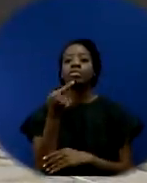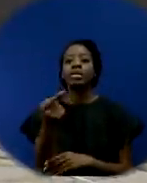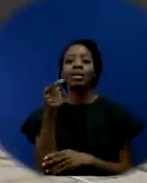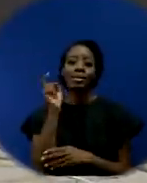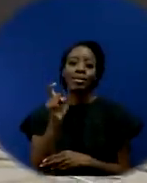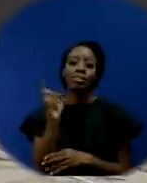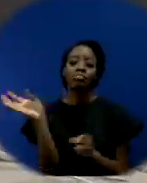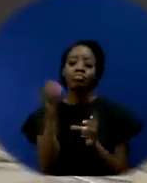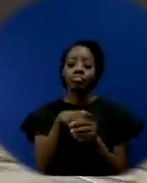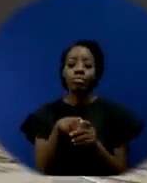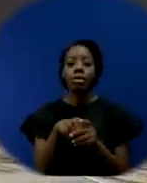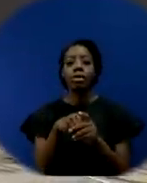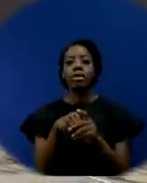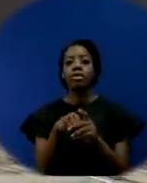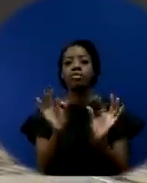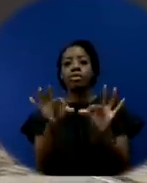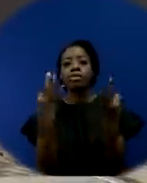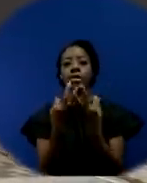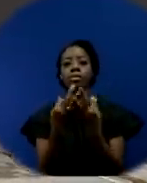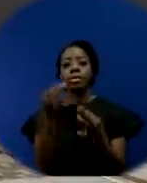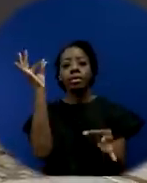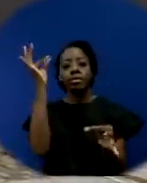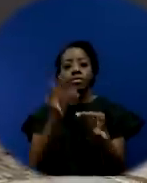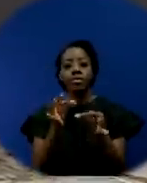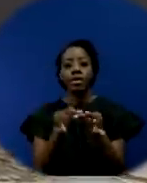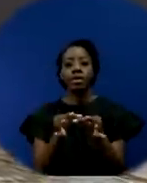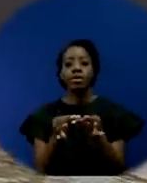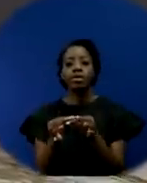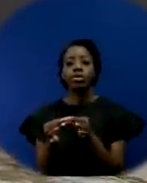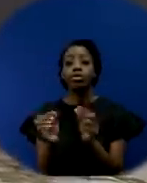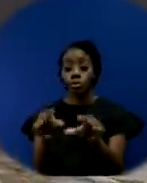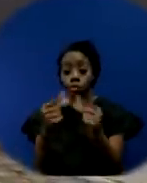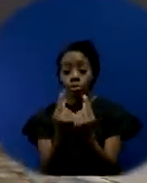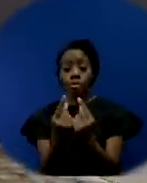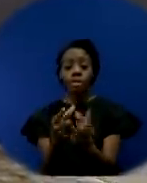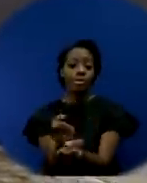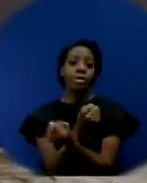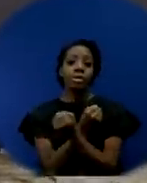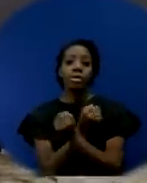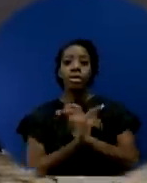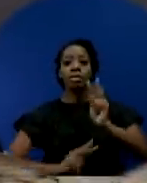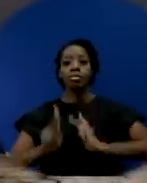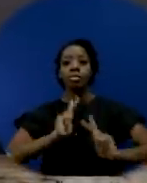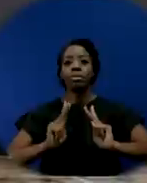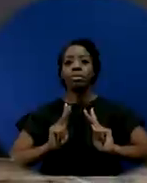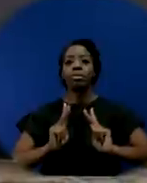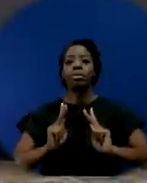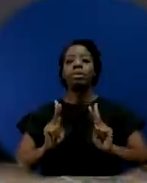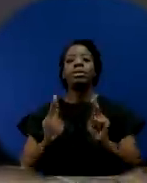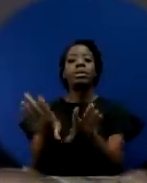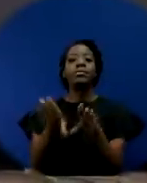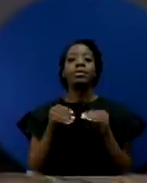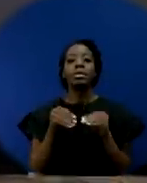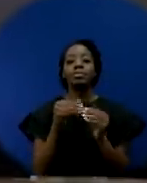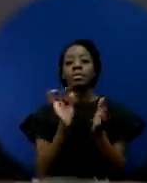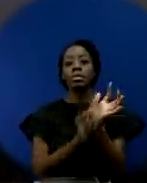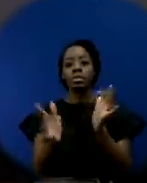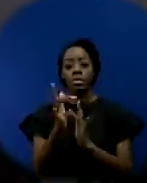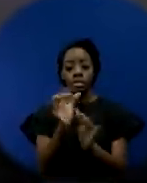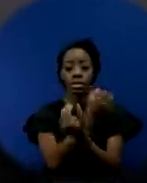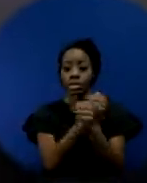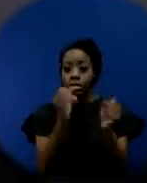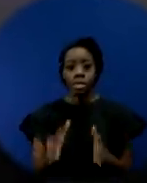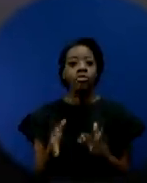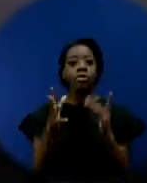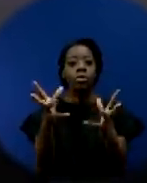faith, this congregation of beloved, of the beloved all over the world who have accepted Jesus Christ as Savior. I want to be a